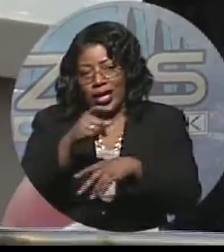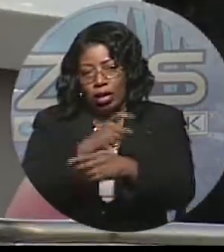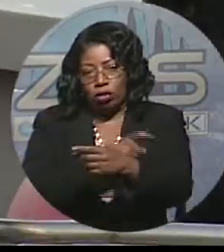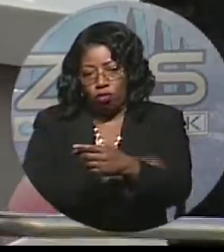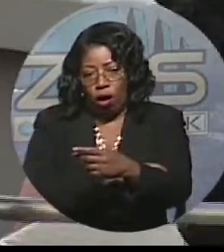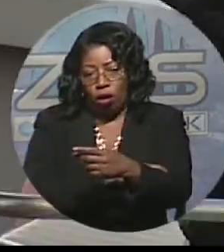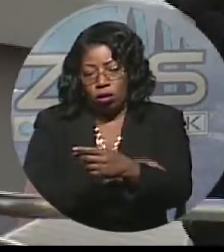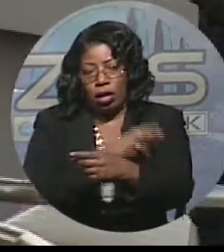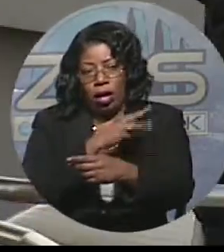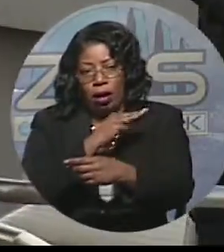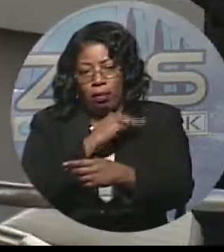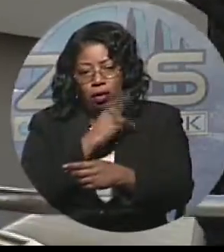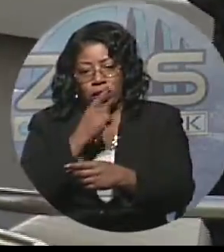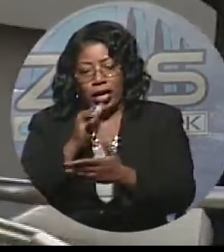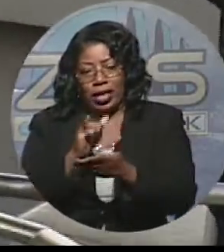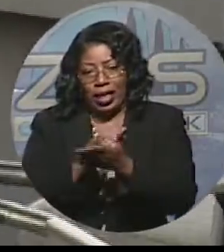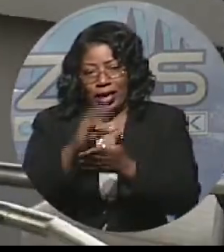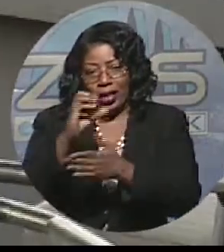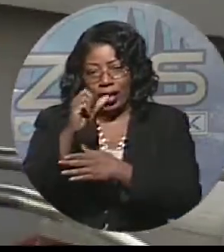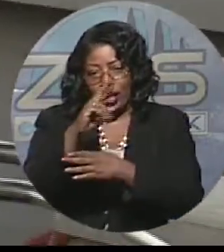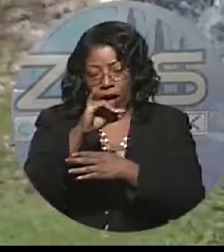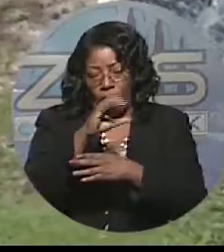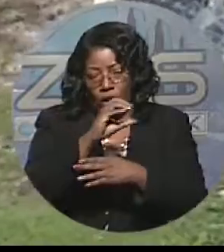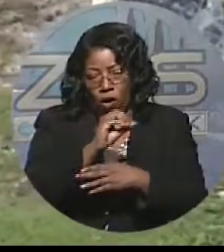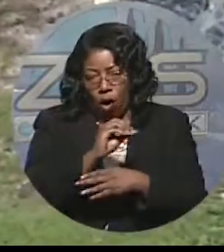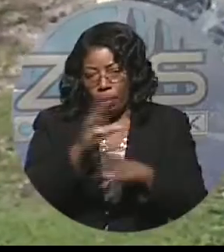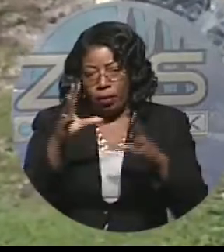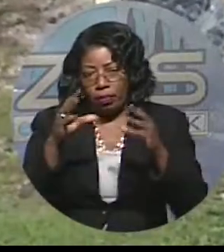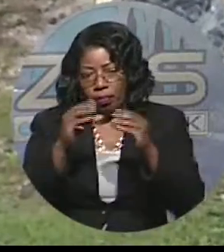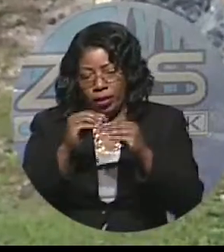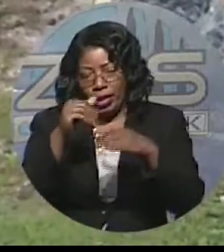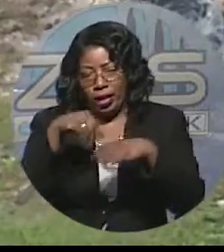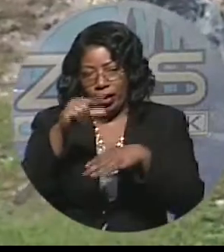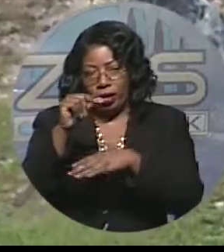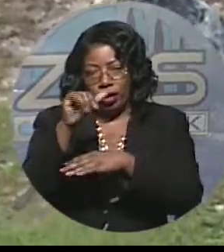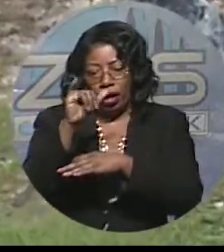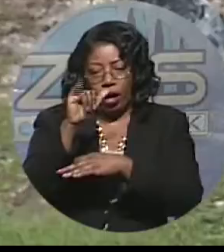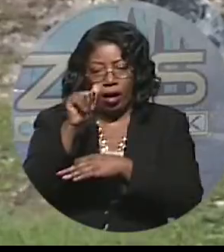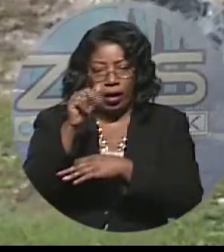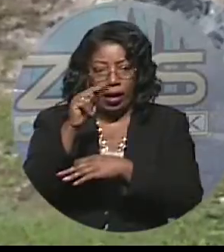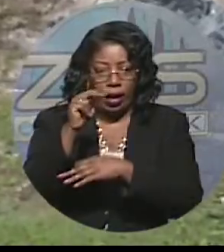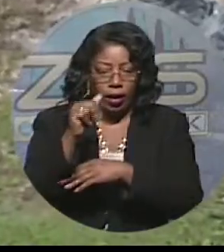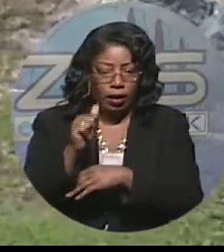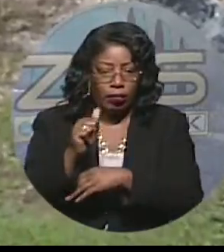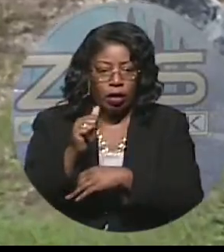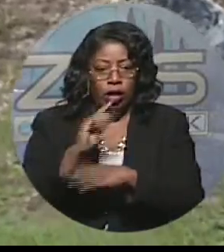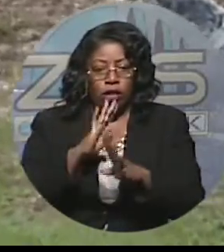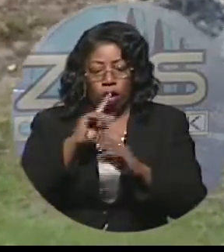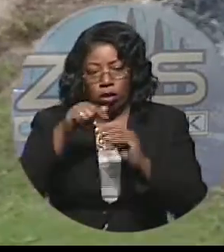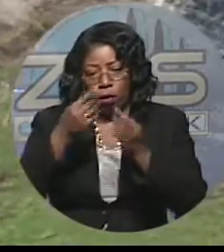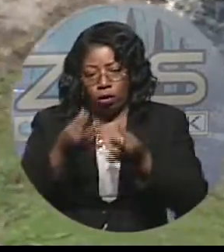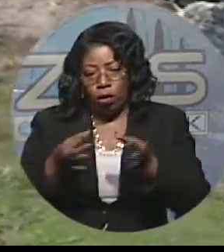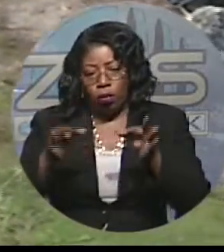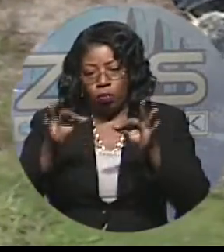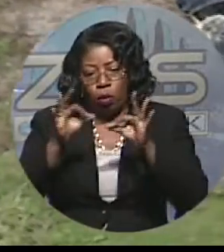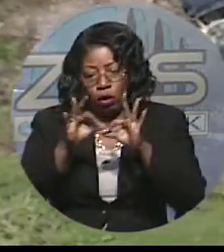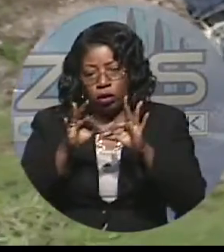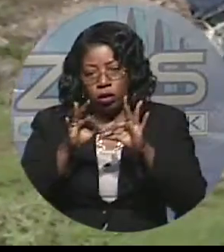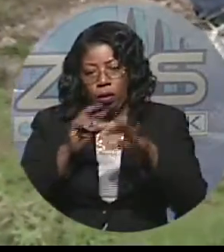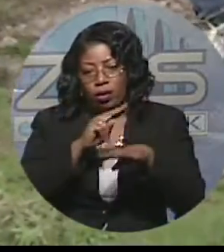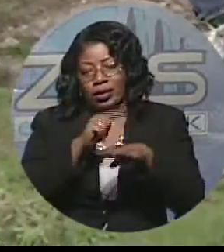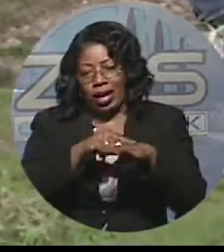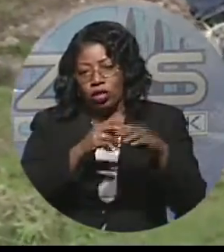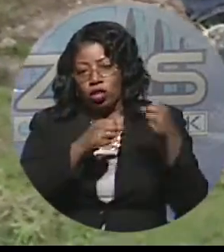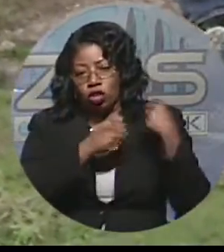says during the recent CARICOM meeting in Georgetown, Guyana, regional leaders emphasized the importance of aligning national security